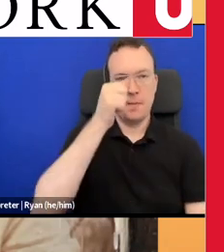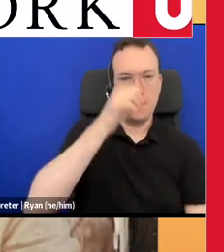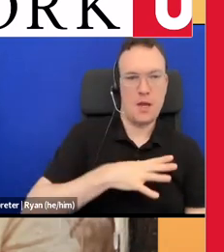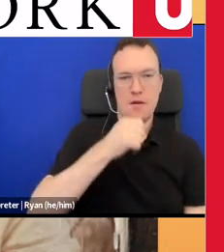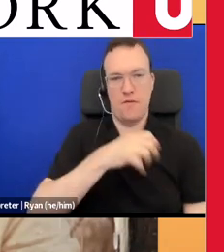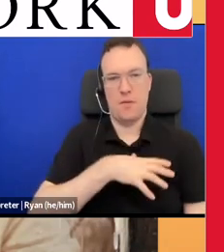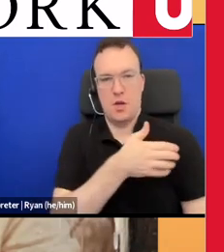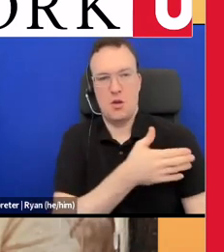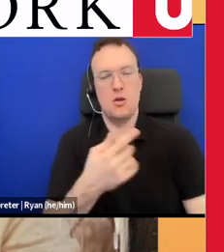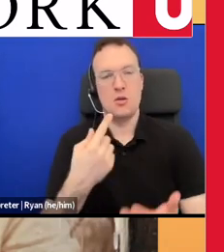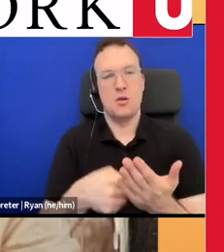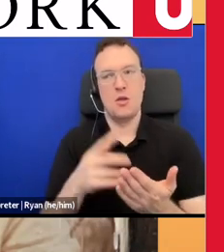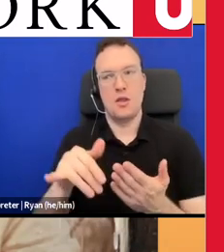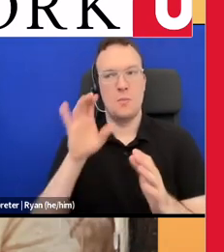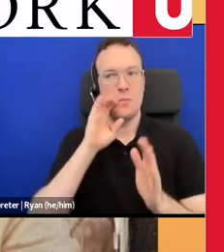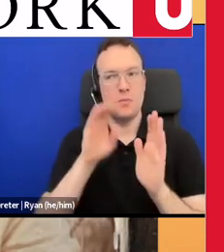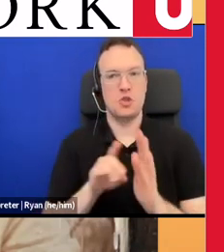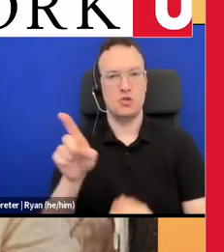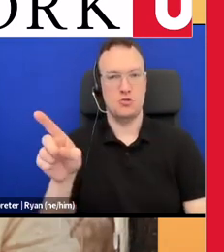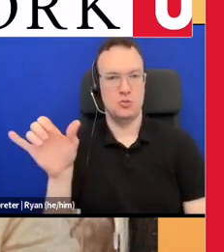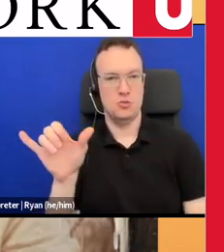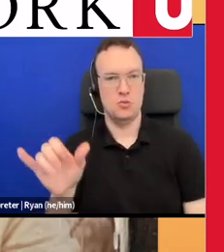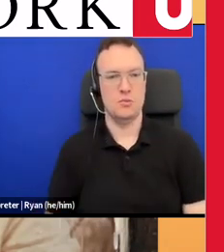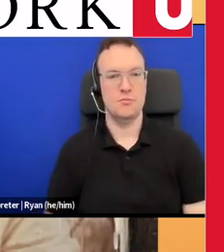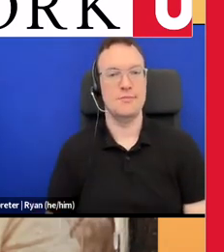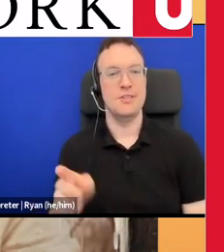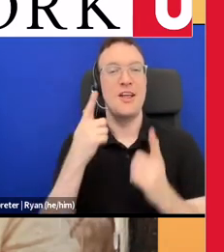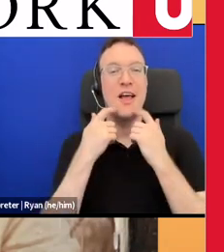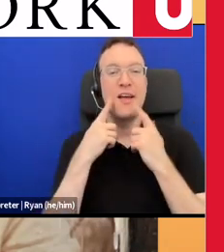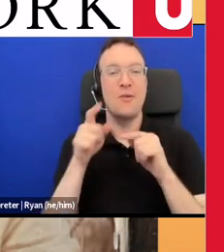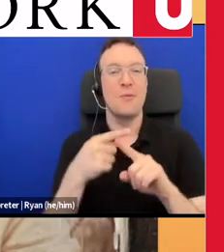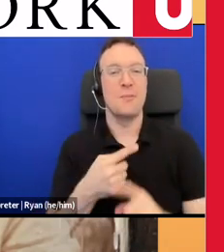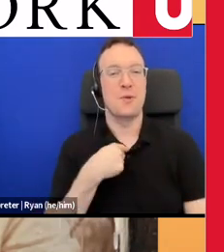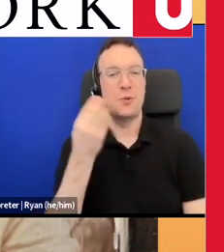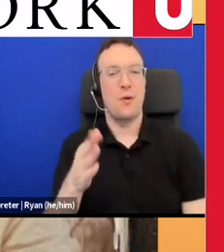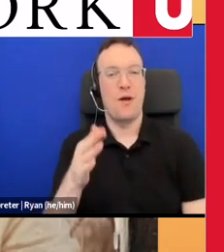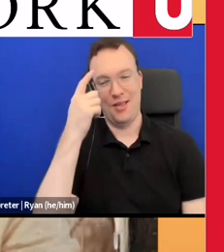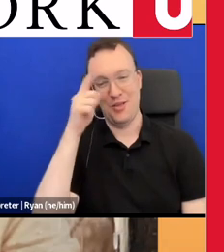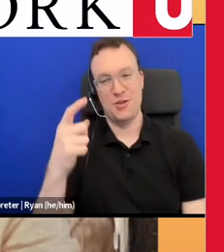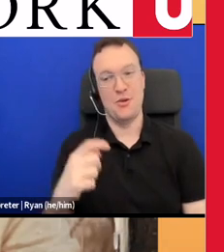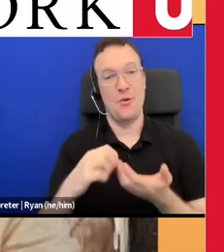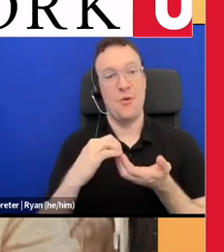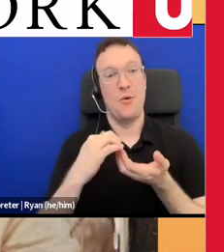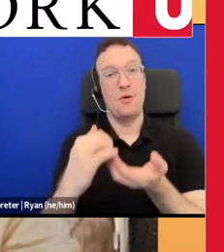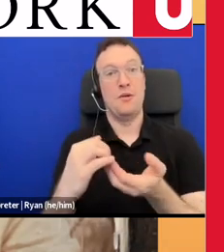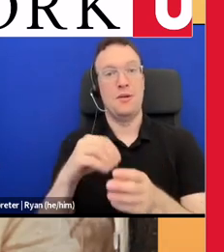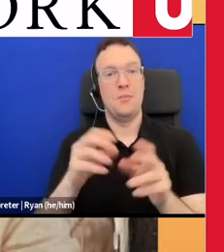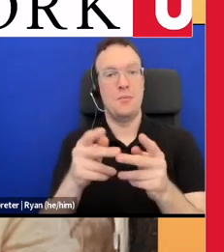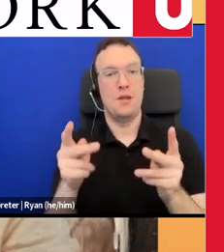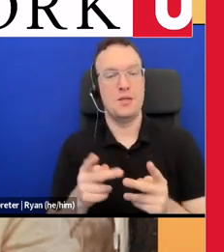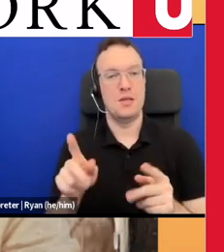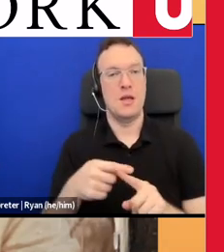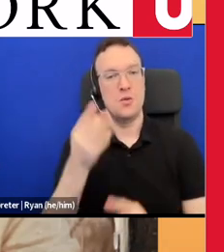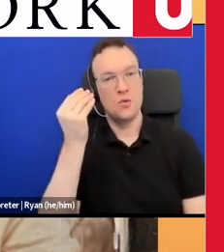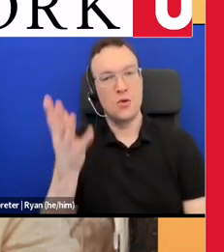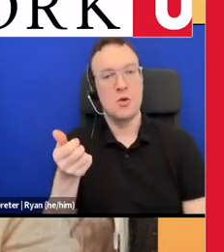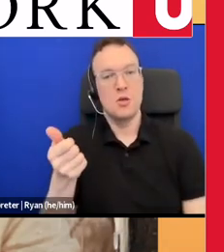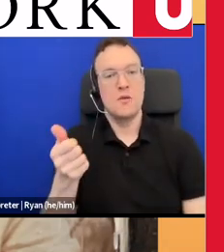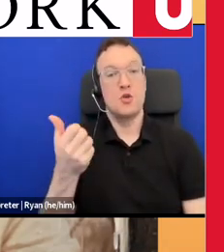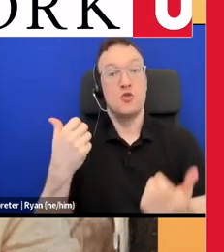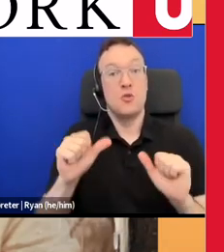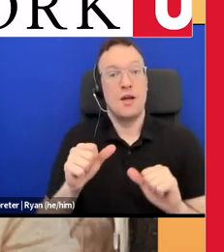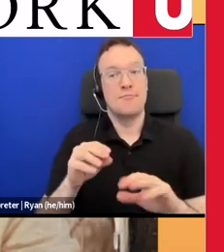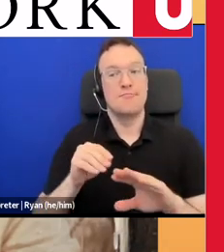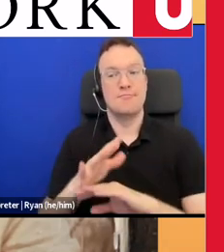and talked about this picture. She laughed when I said I thought she was hooking me in place and told me that she was really just trying to make me